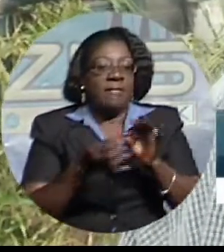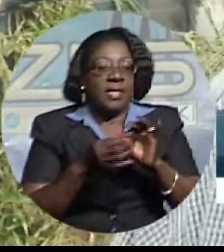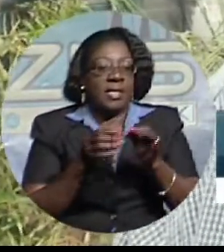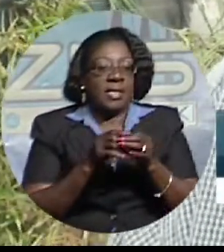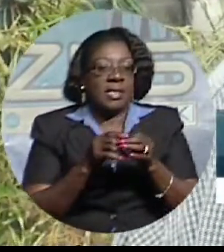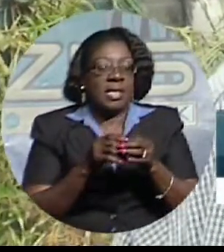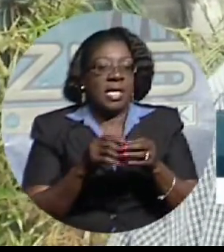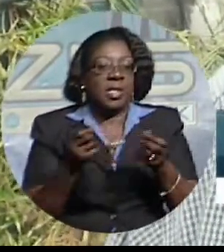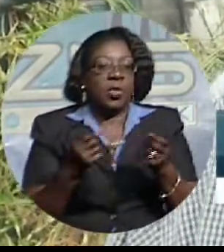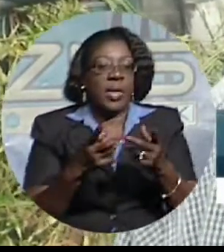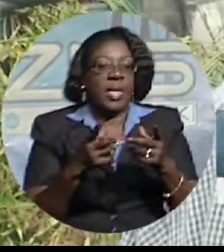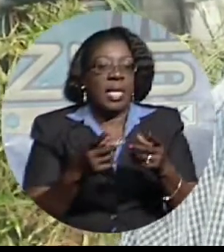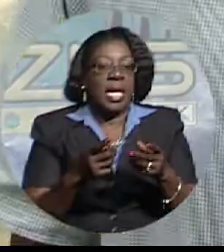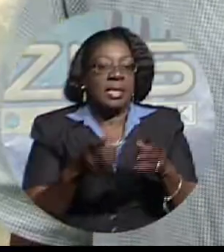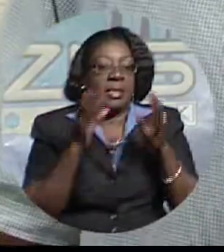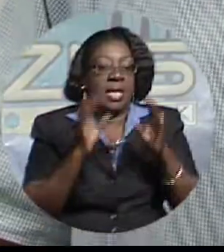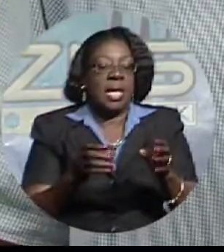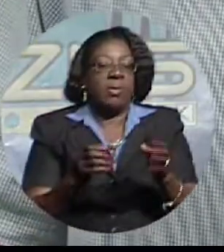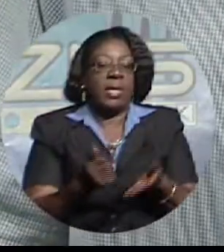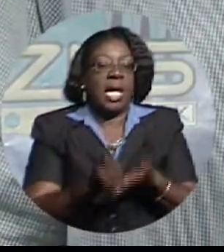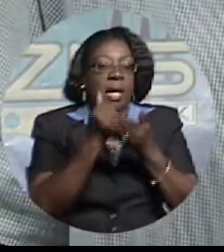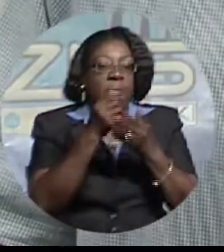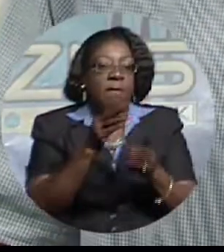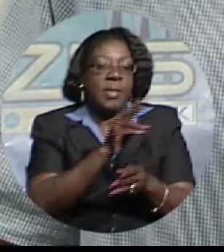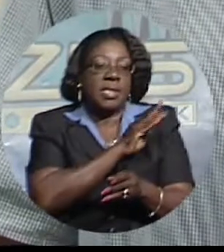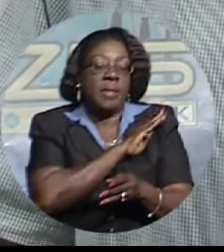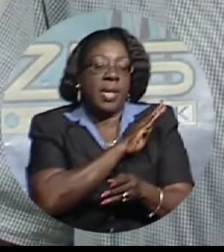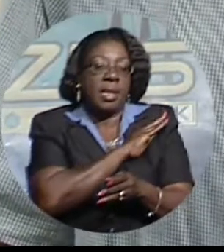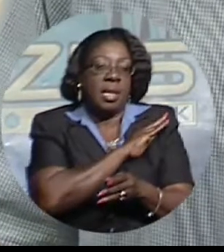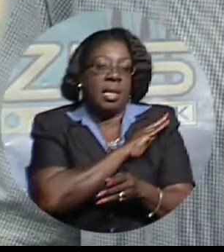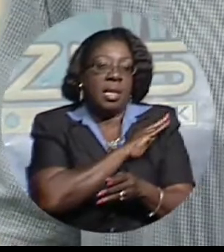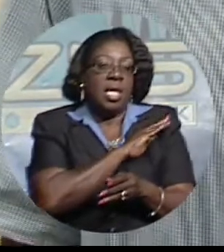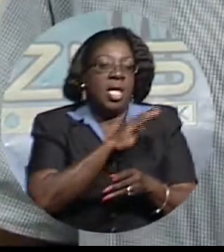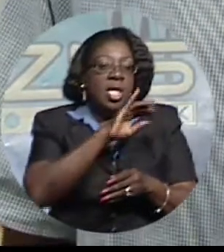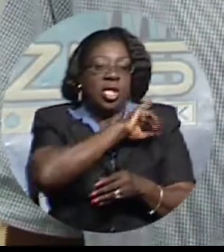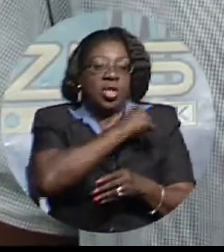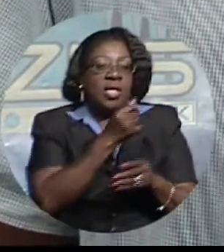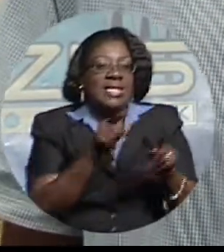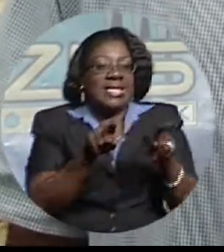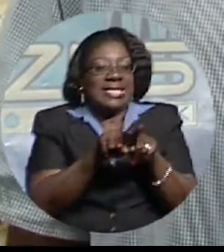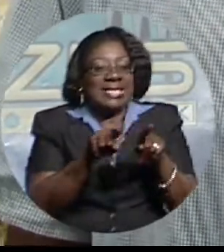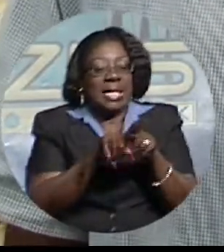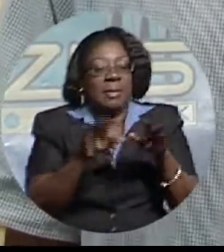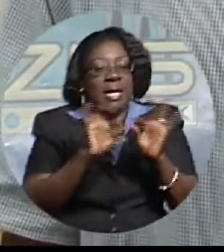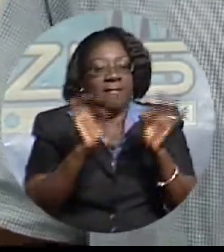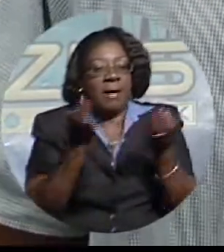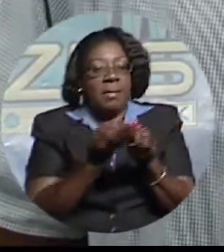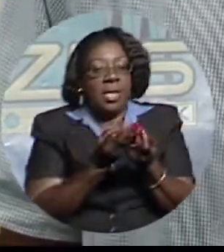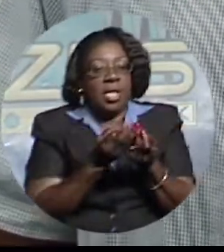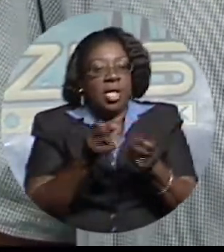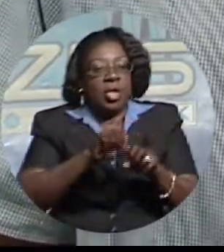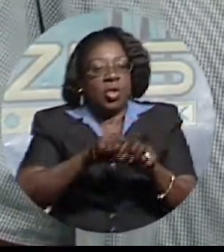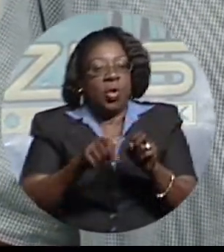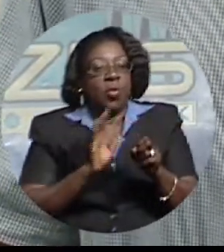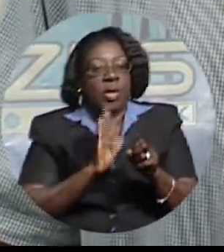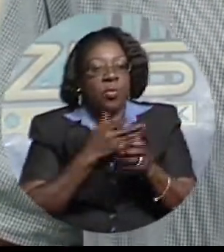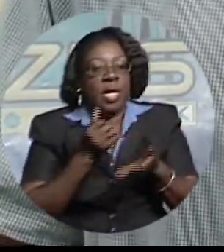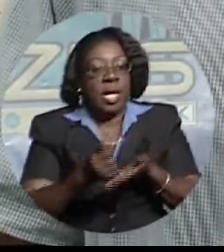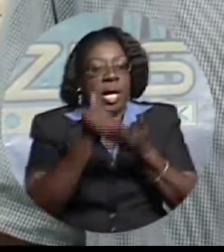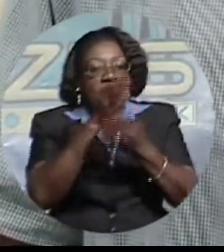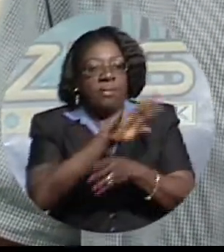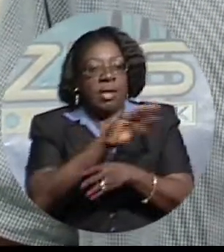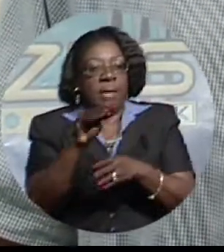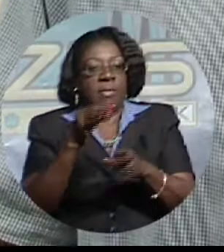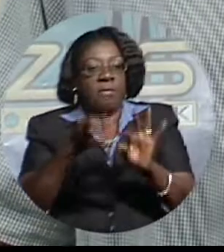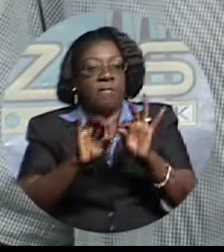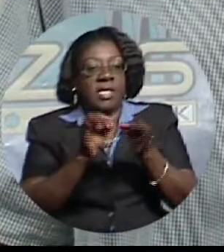can with the help of Mr. Butler. The Johnsons, they're just like family, you know, so some accommodation. I'm sure